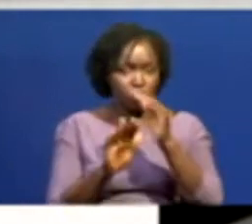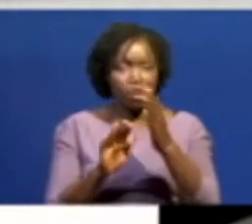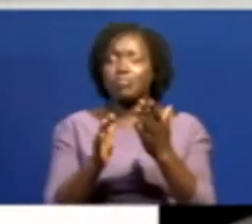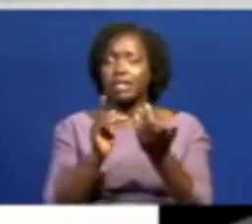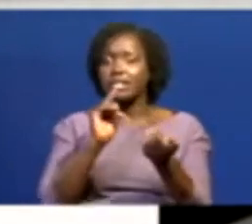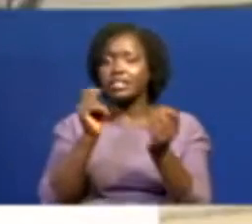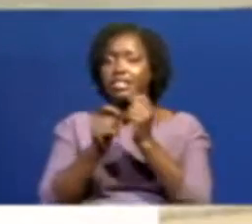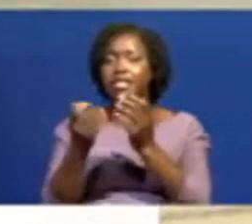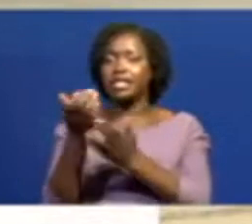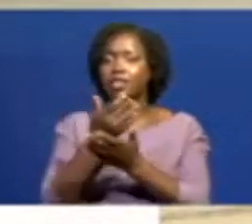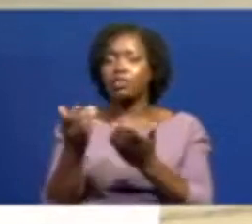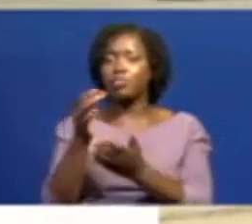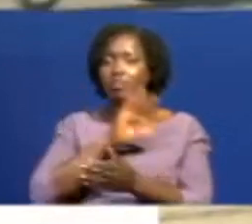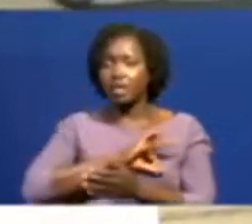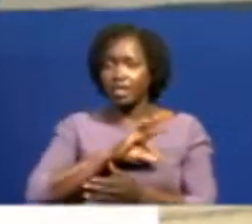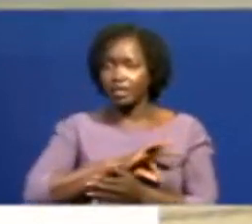hardships.